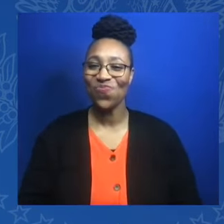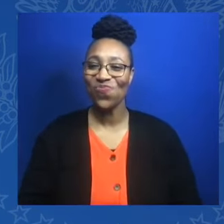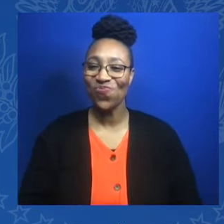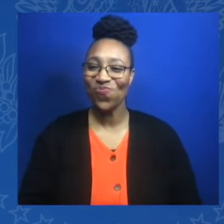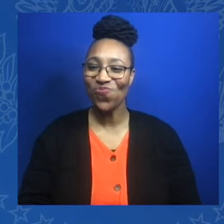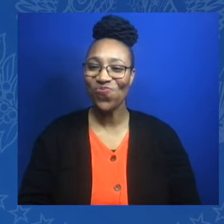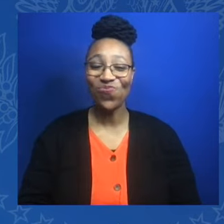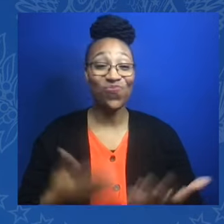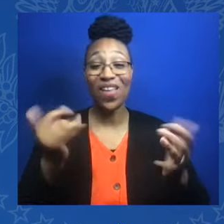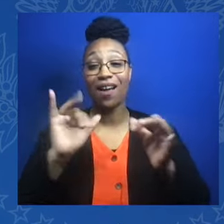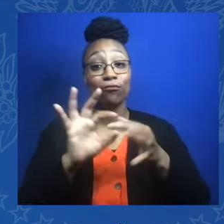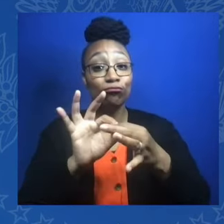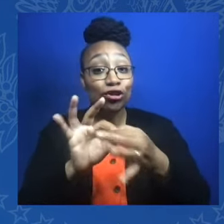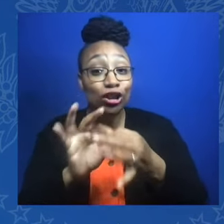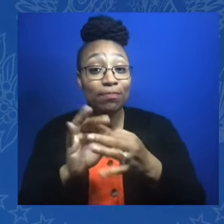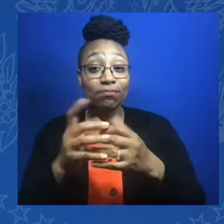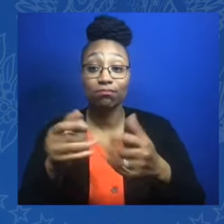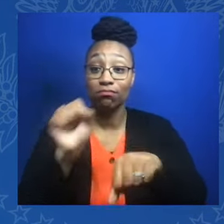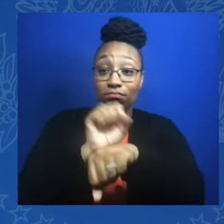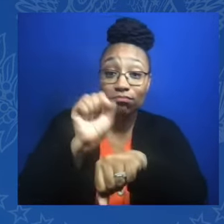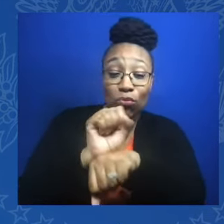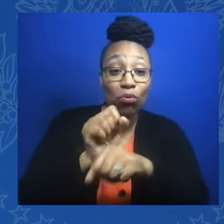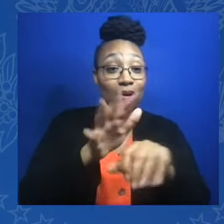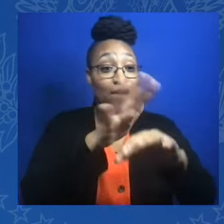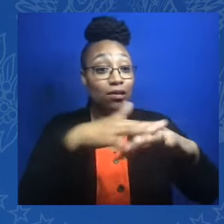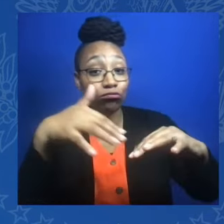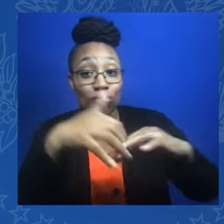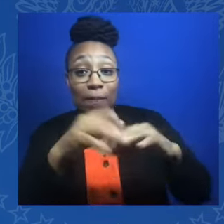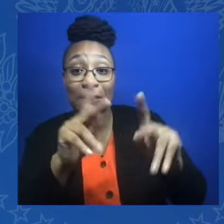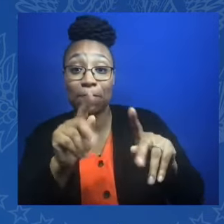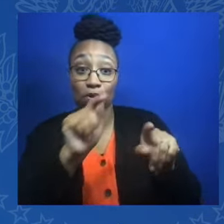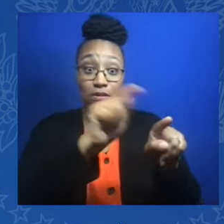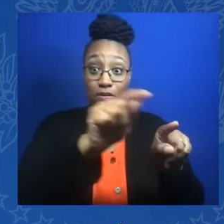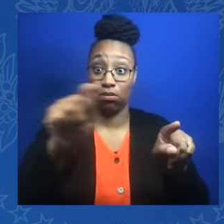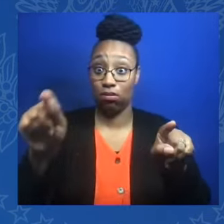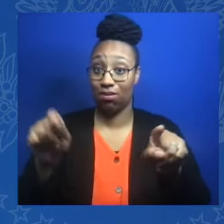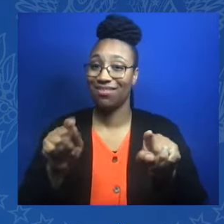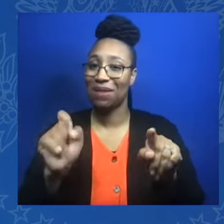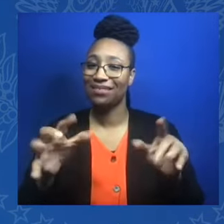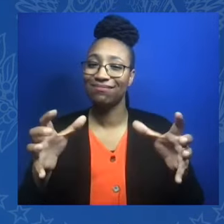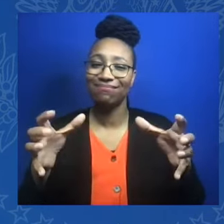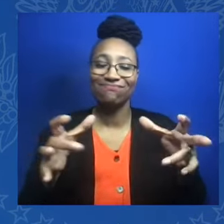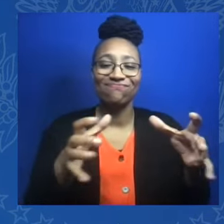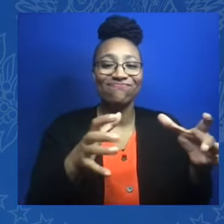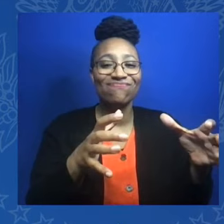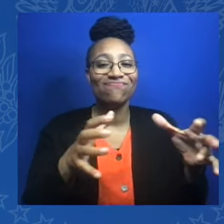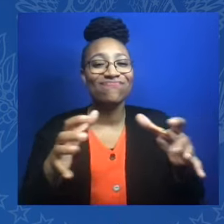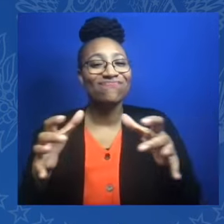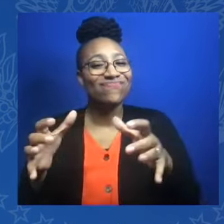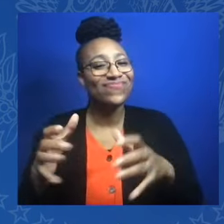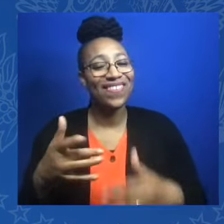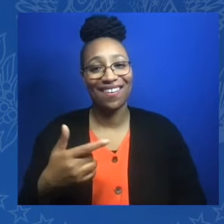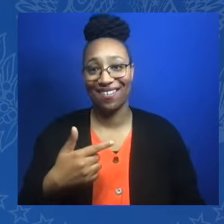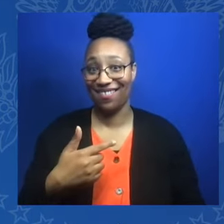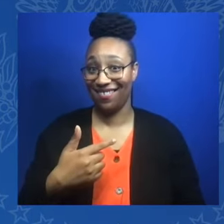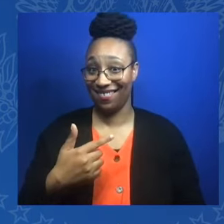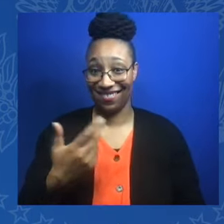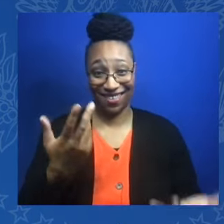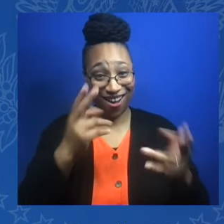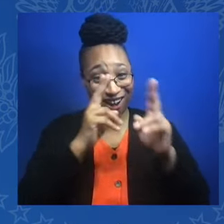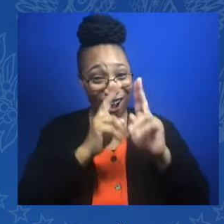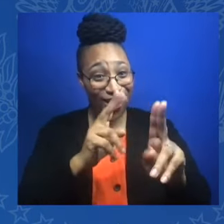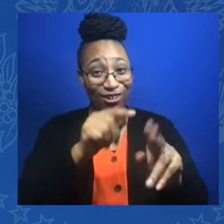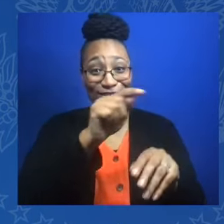both been influenced and strengthened by the contributions of generations of immigrants. We believe to our core that every single